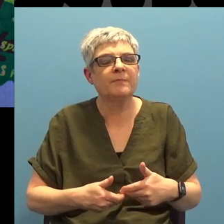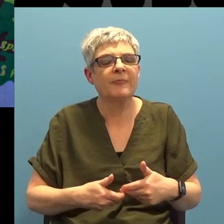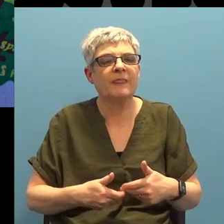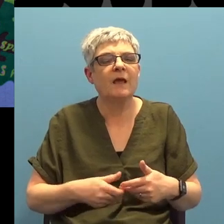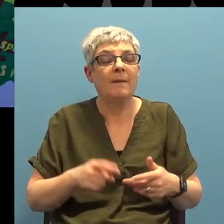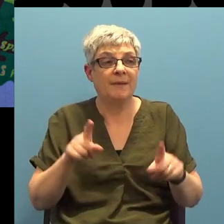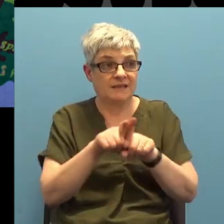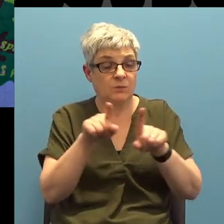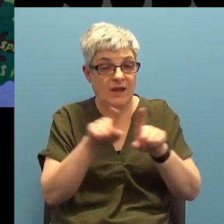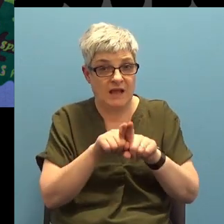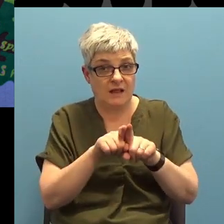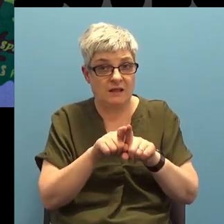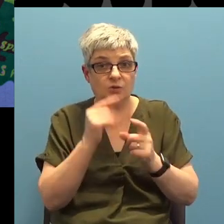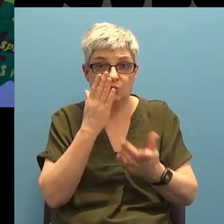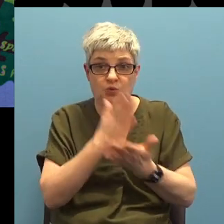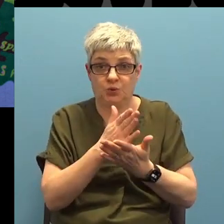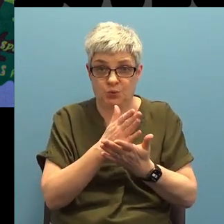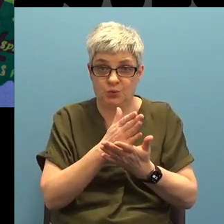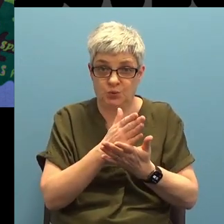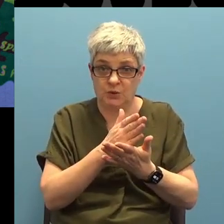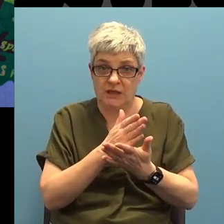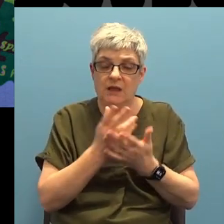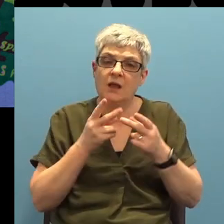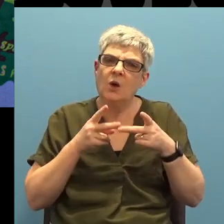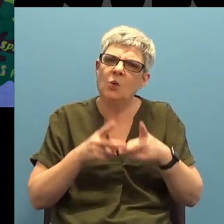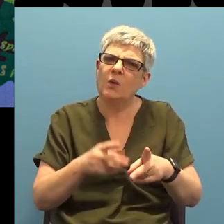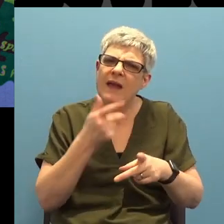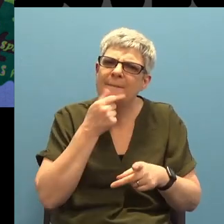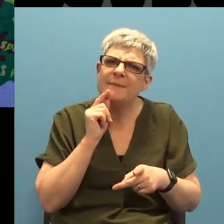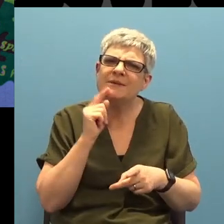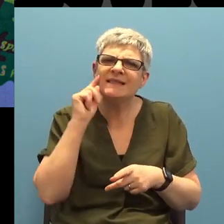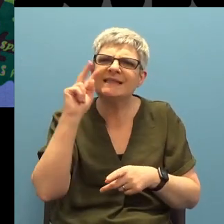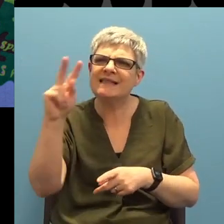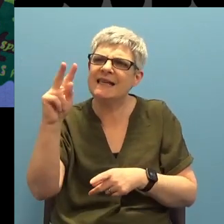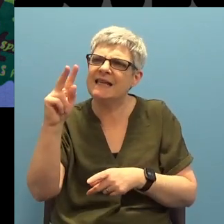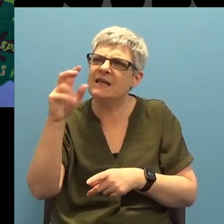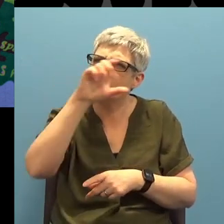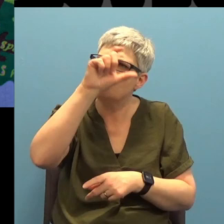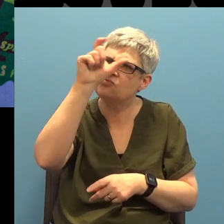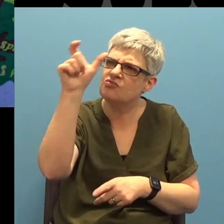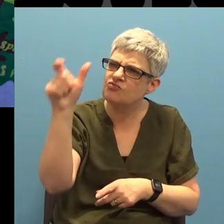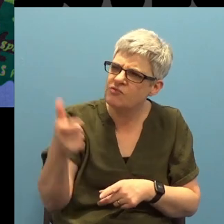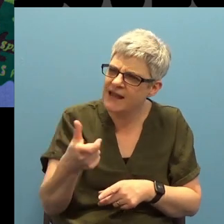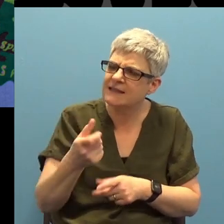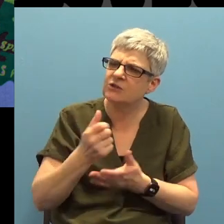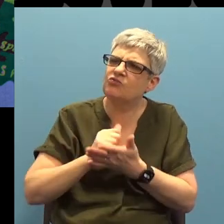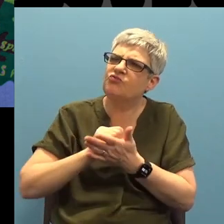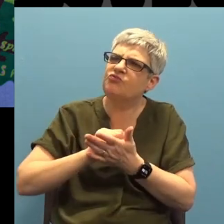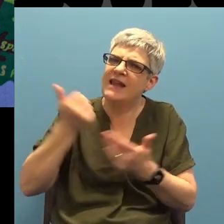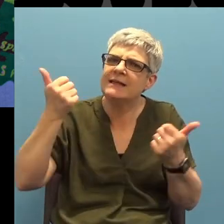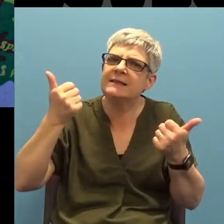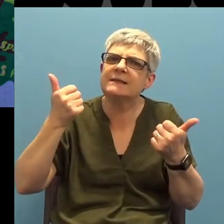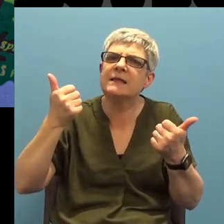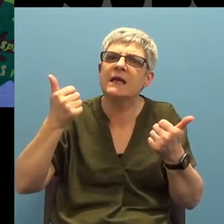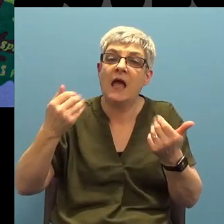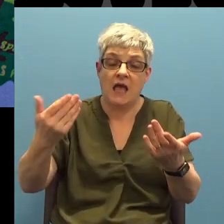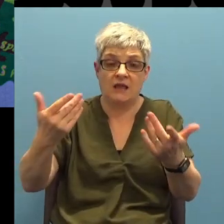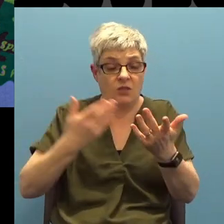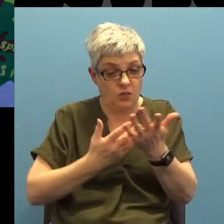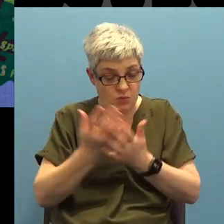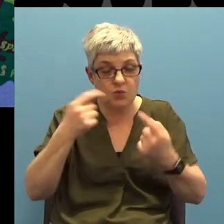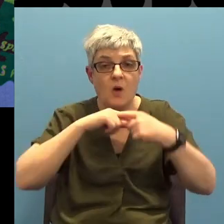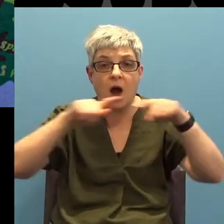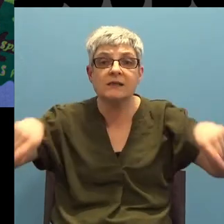But it's also true that the way people see the greatness of Christ is in us